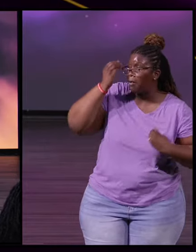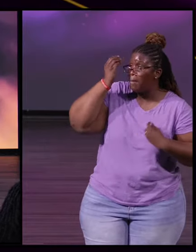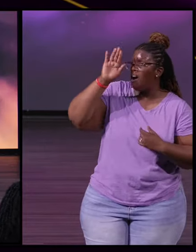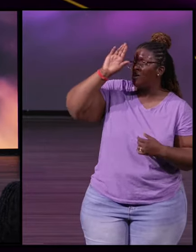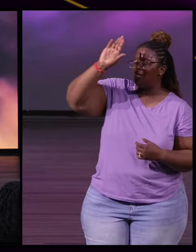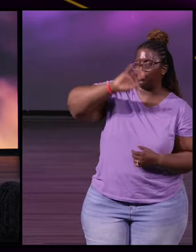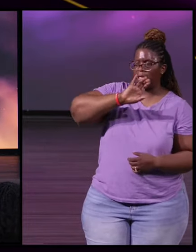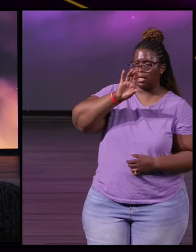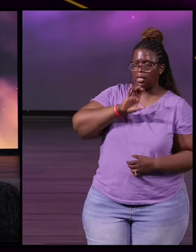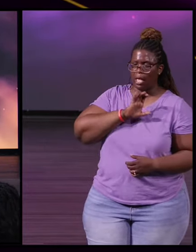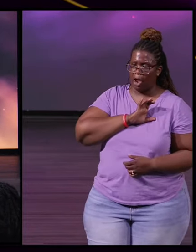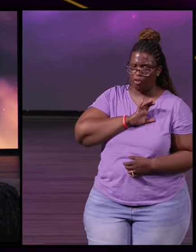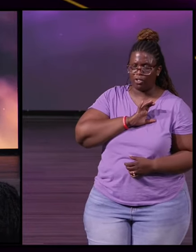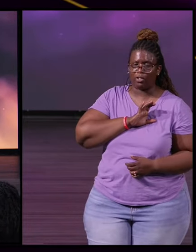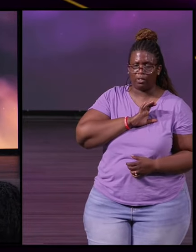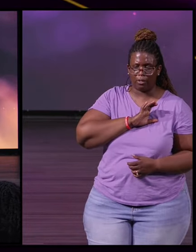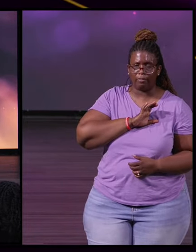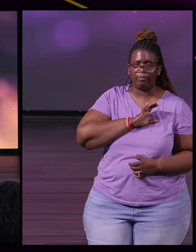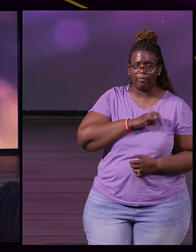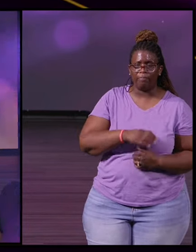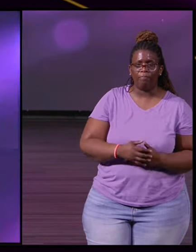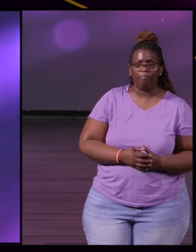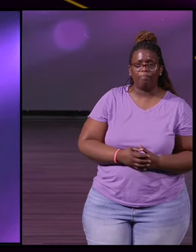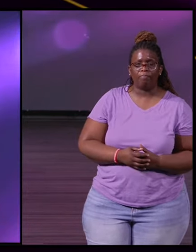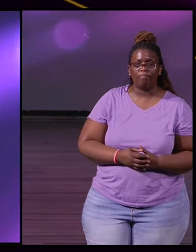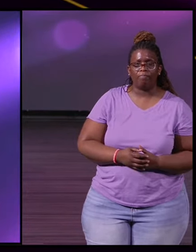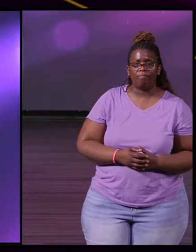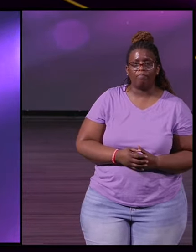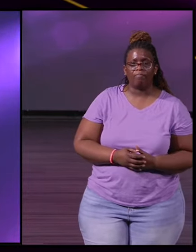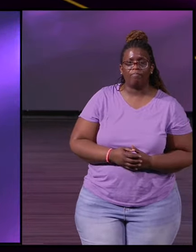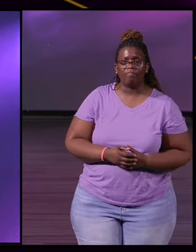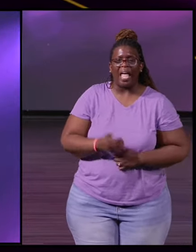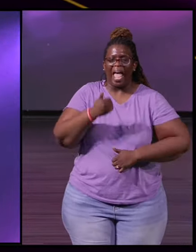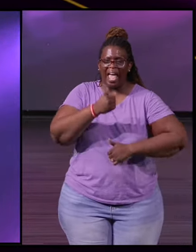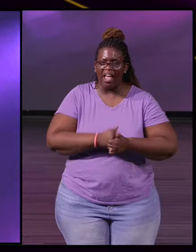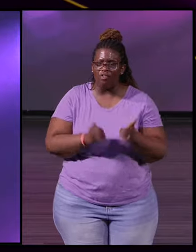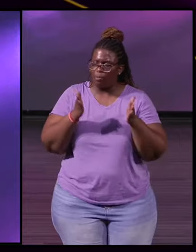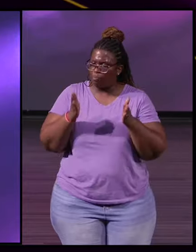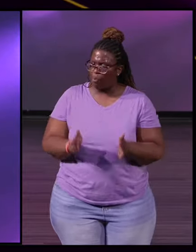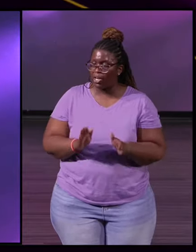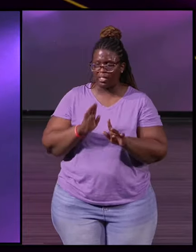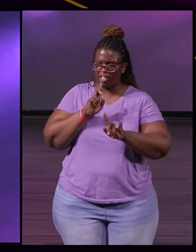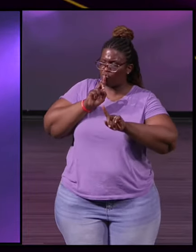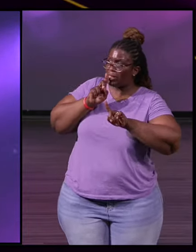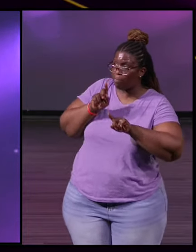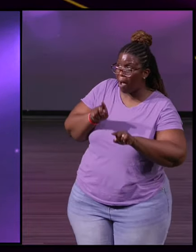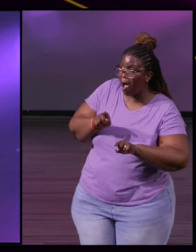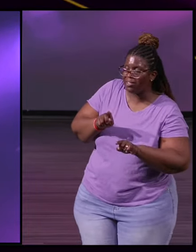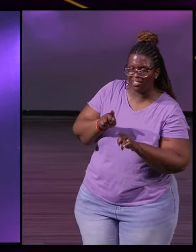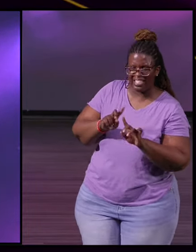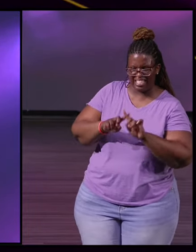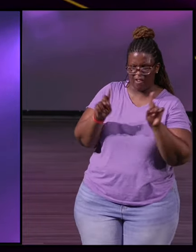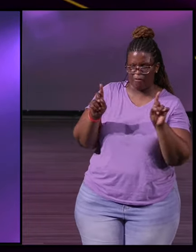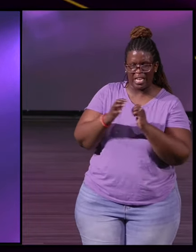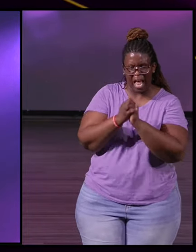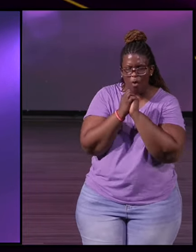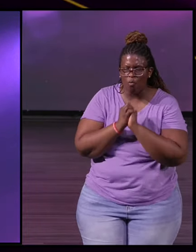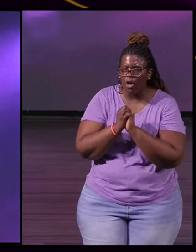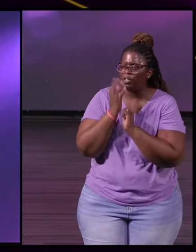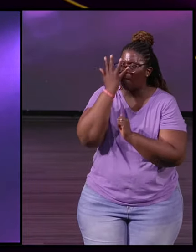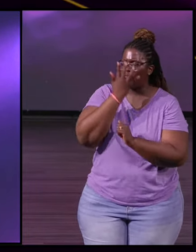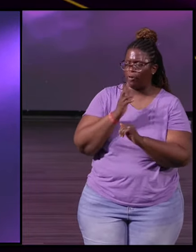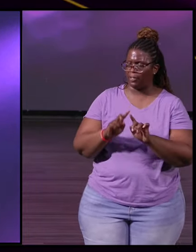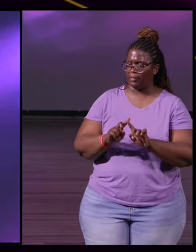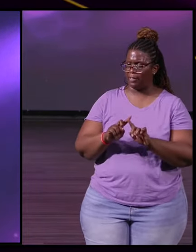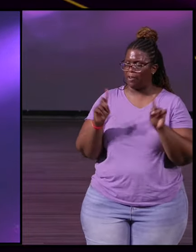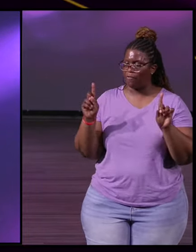is. And for every person, we have a different response to who He is in our worship. And so some of